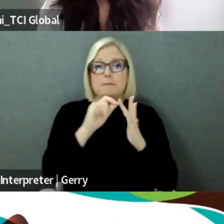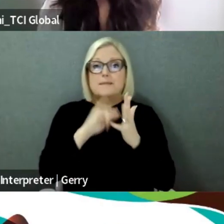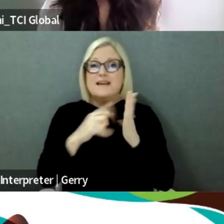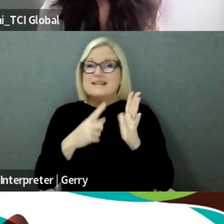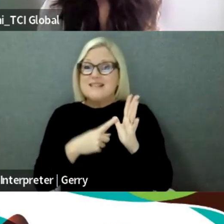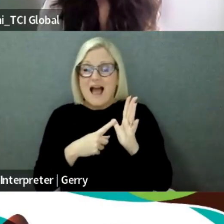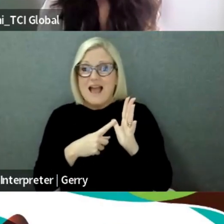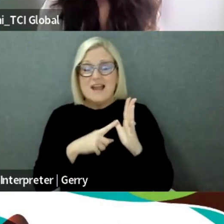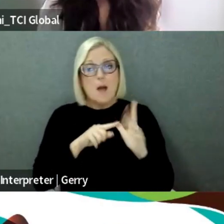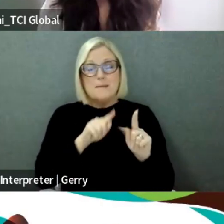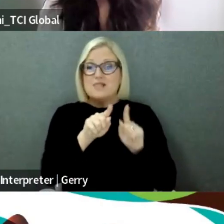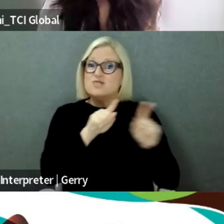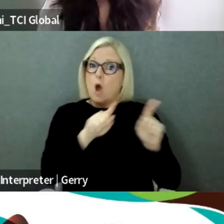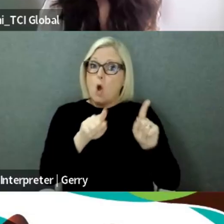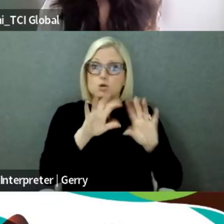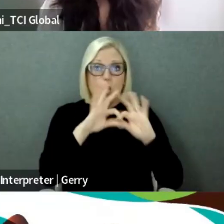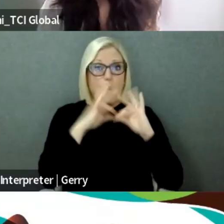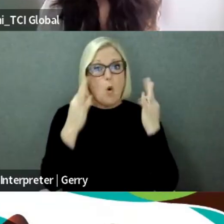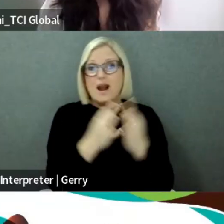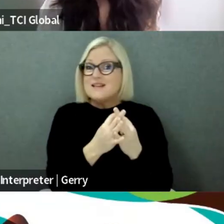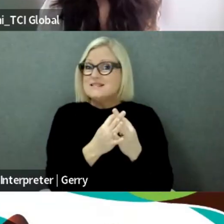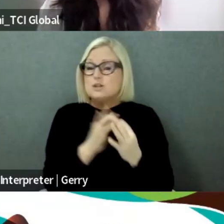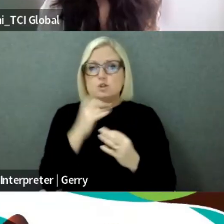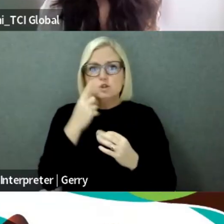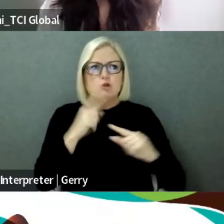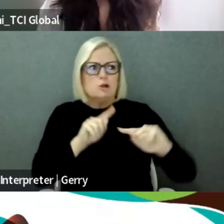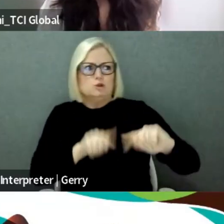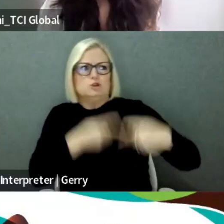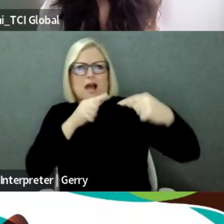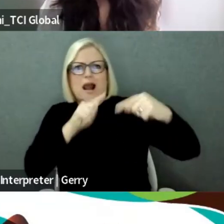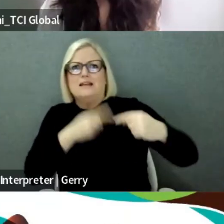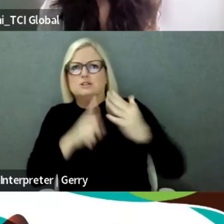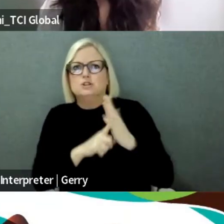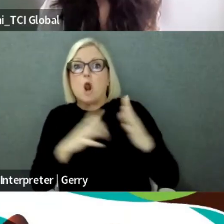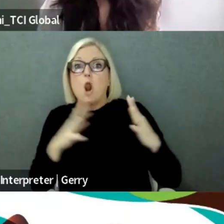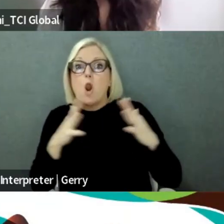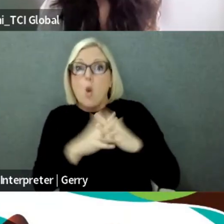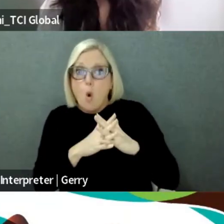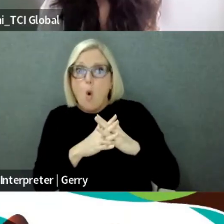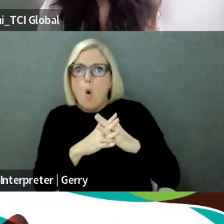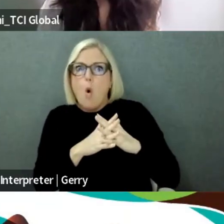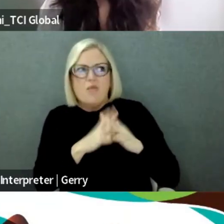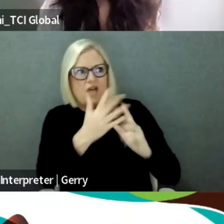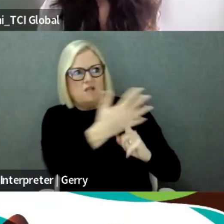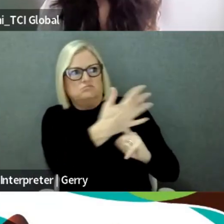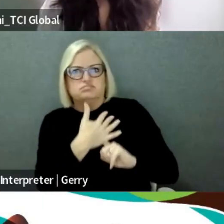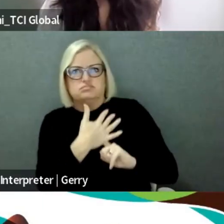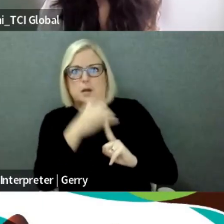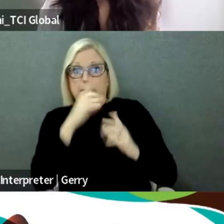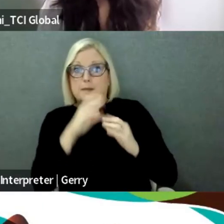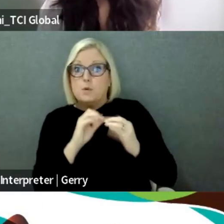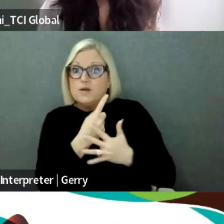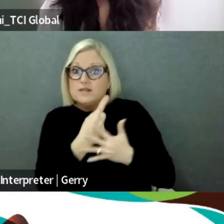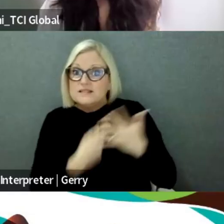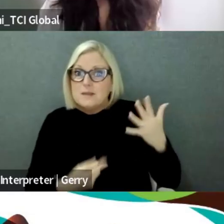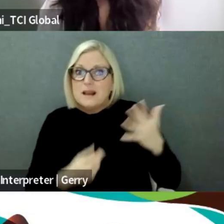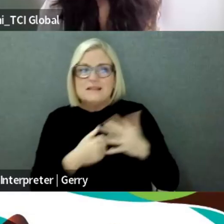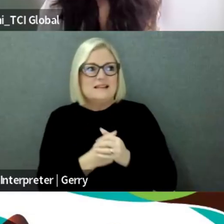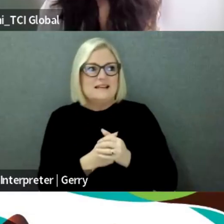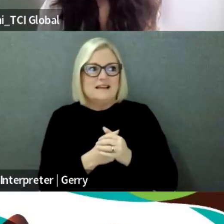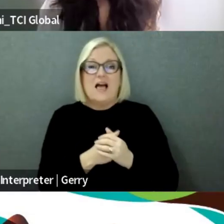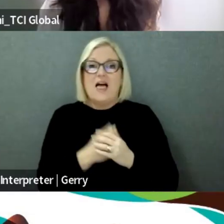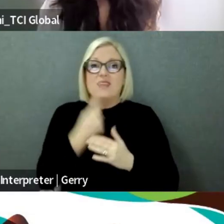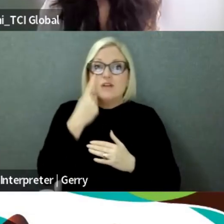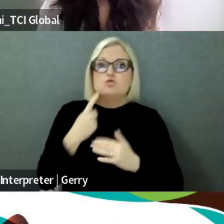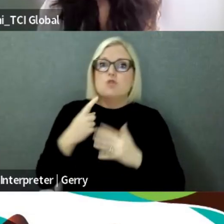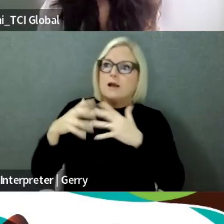really hard to challenge discriminatory laws. They're supporting people to leave institutions. They're building community alternatives, and